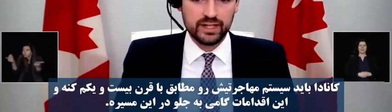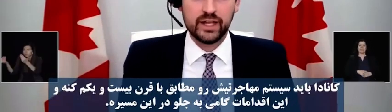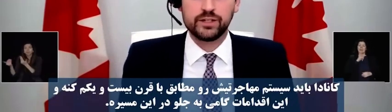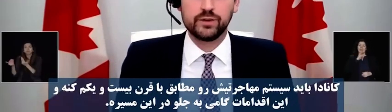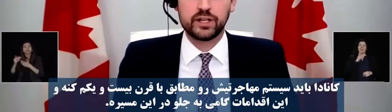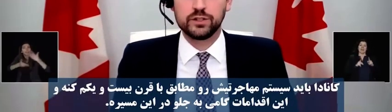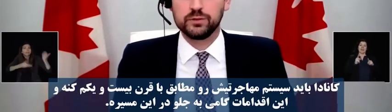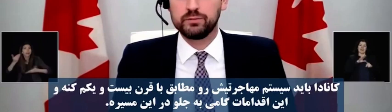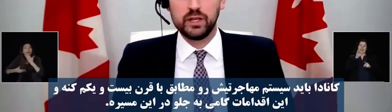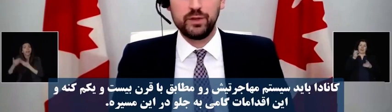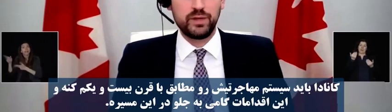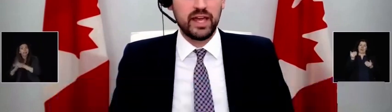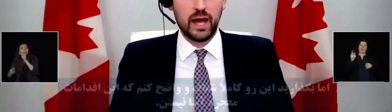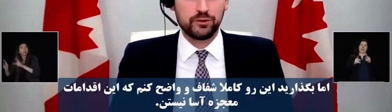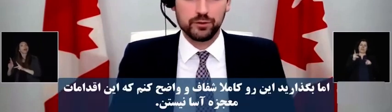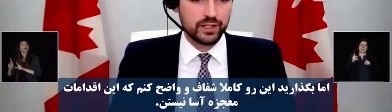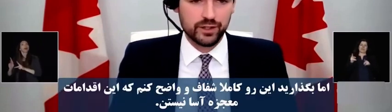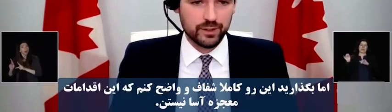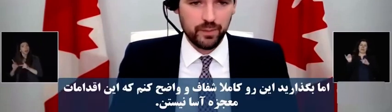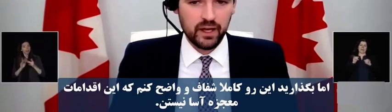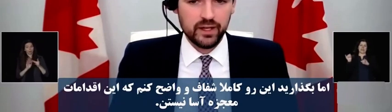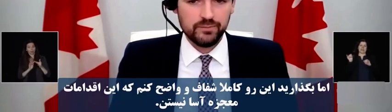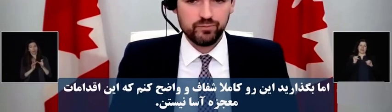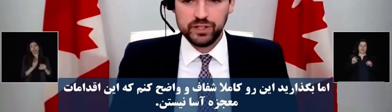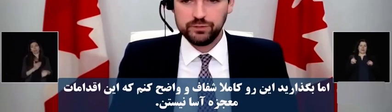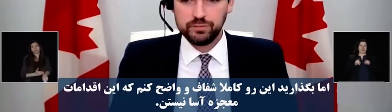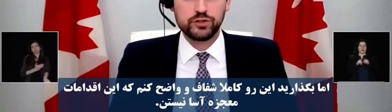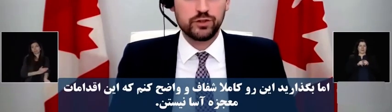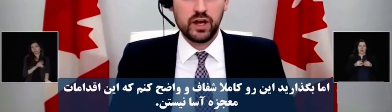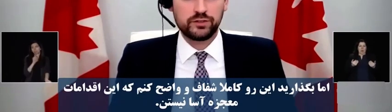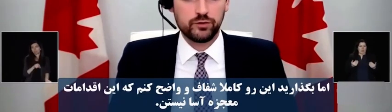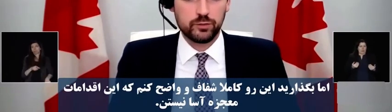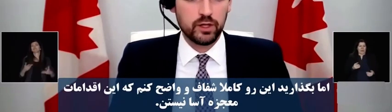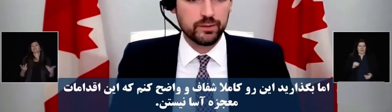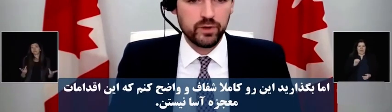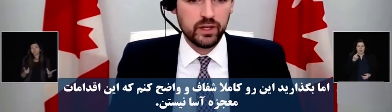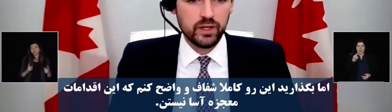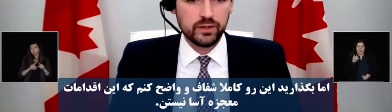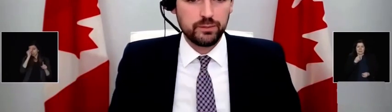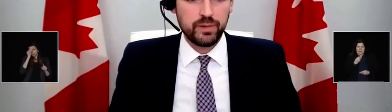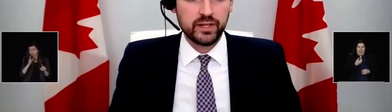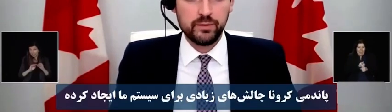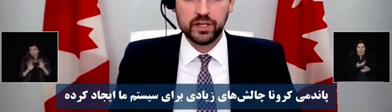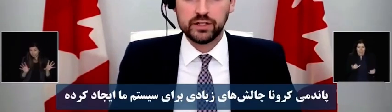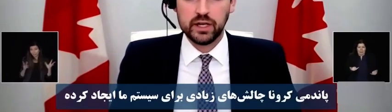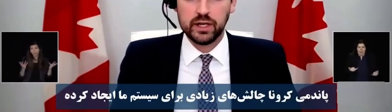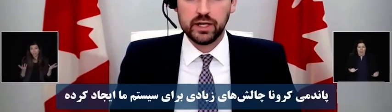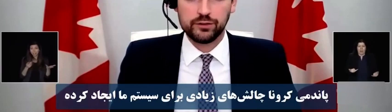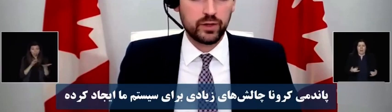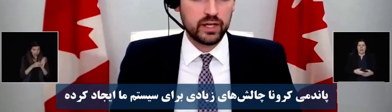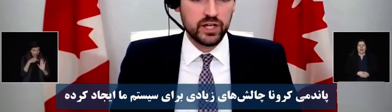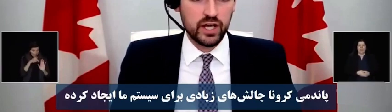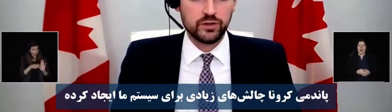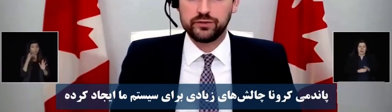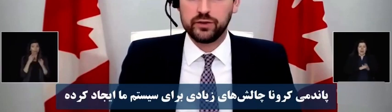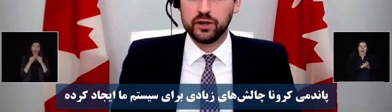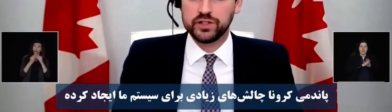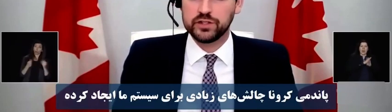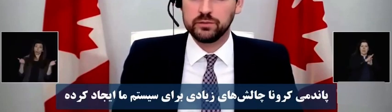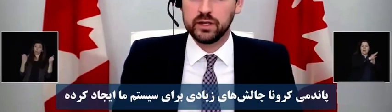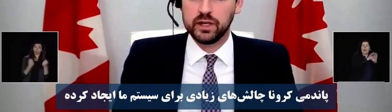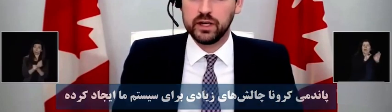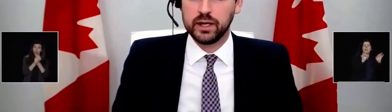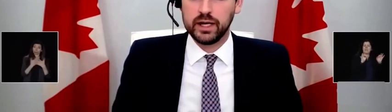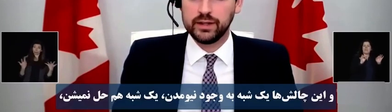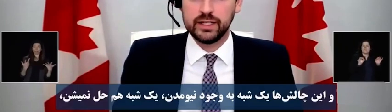measures are a step forward in that direction. But let me be absolutely clear. These measures are not a silver bullet. The pandemic has created challenges